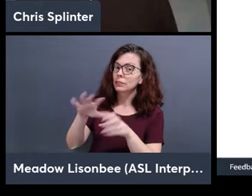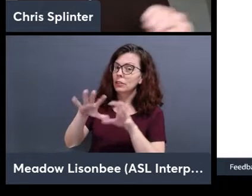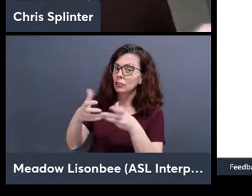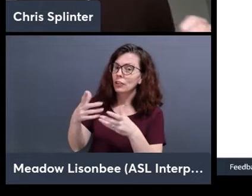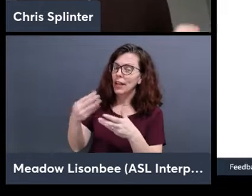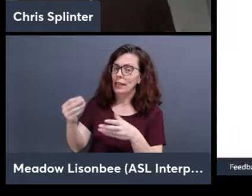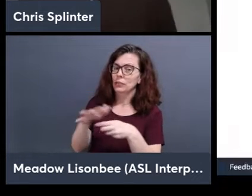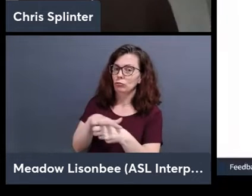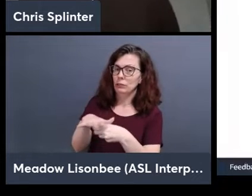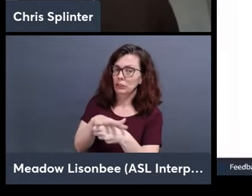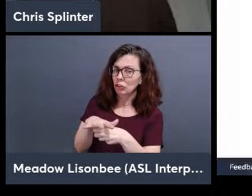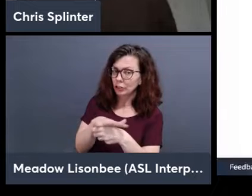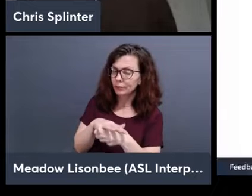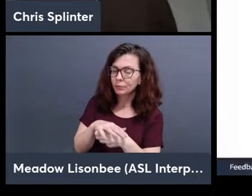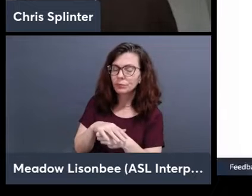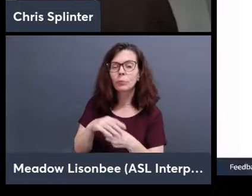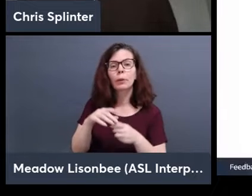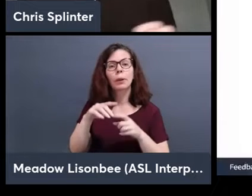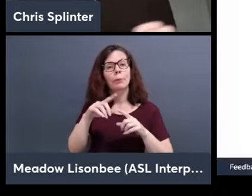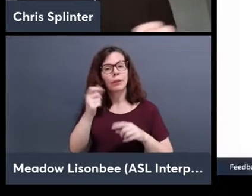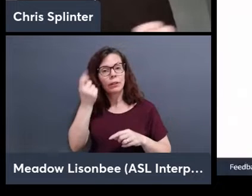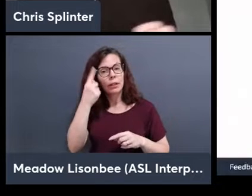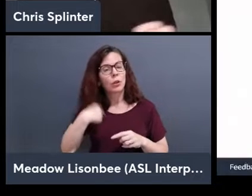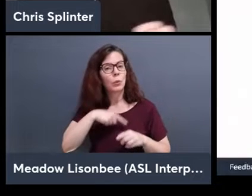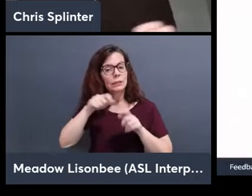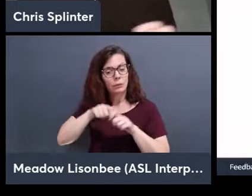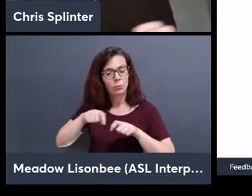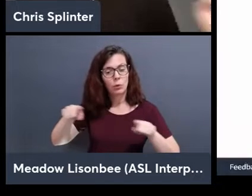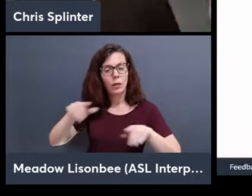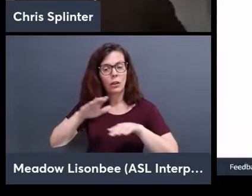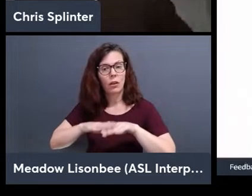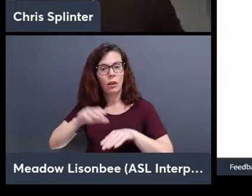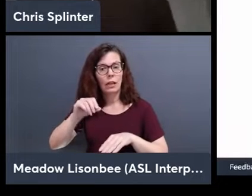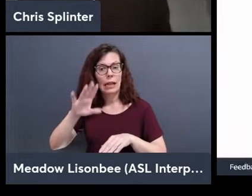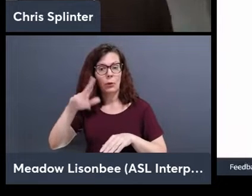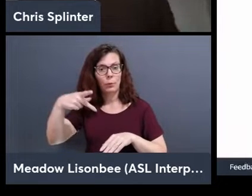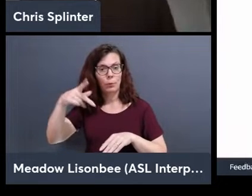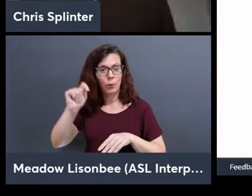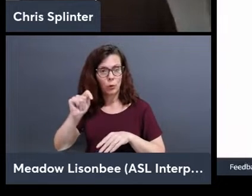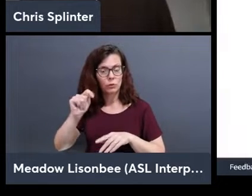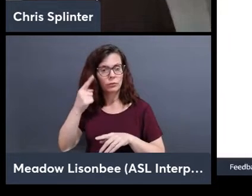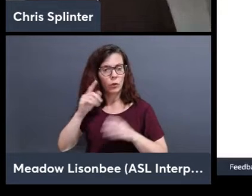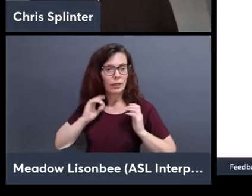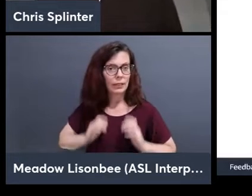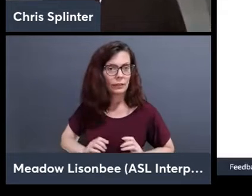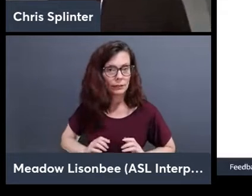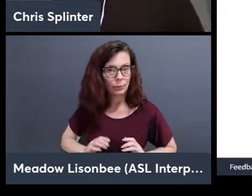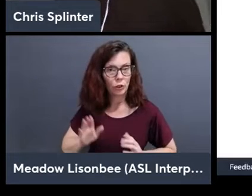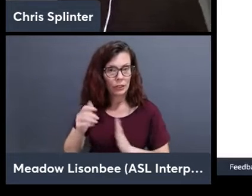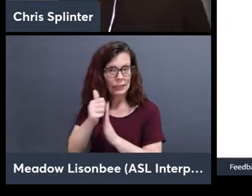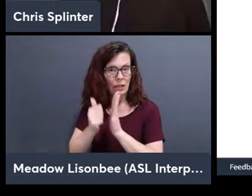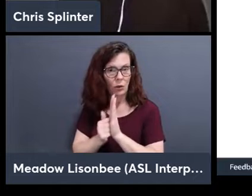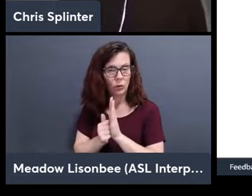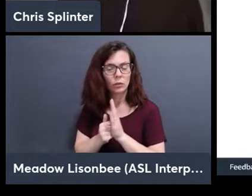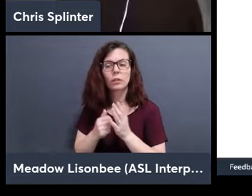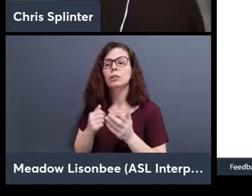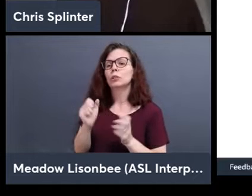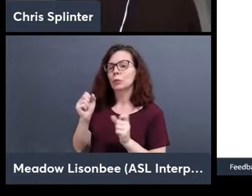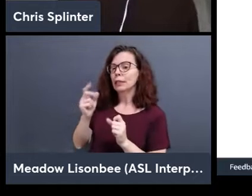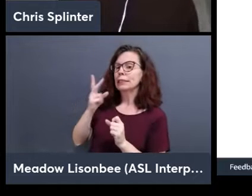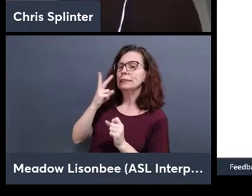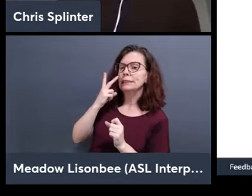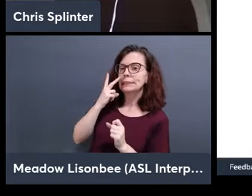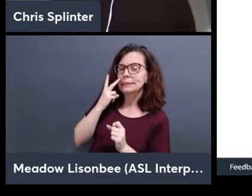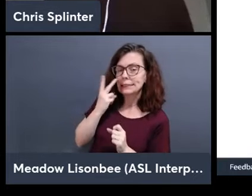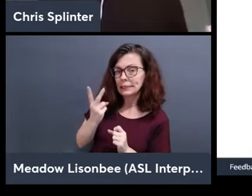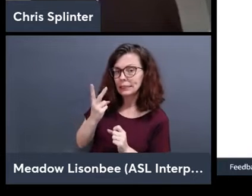But because we're deploying it on Outpost into the customer's account, you can actually see